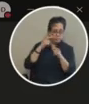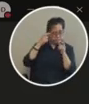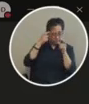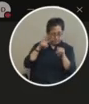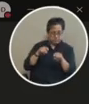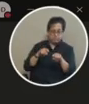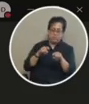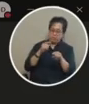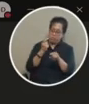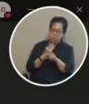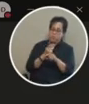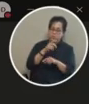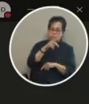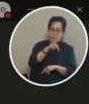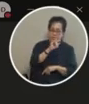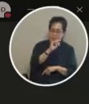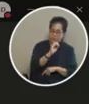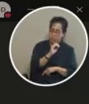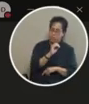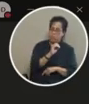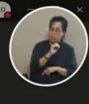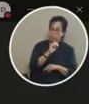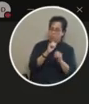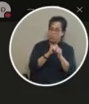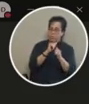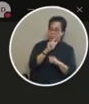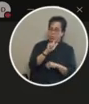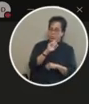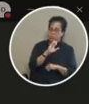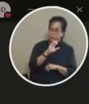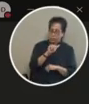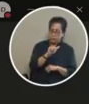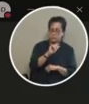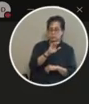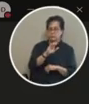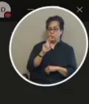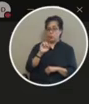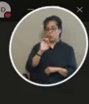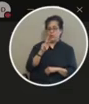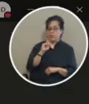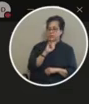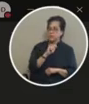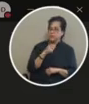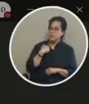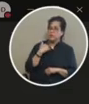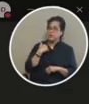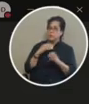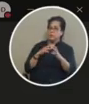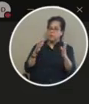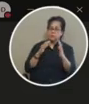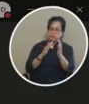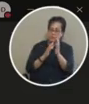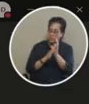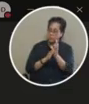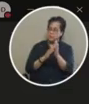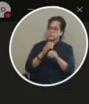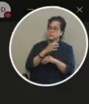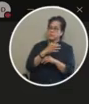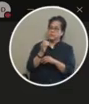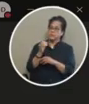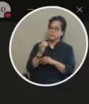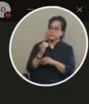that PIO under Mrs. Laura Cruz, you're rocking it. I'm getting a lot of compliments and